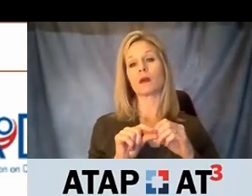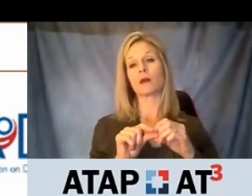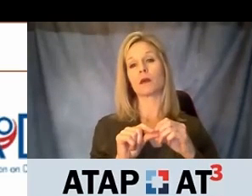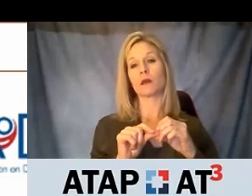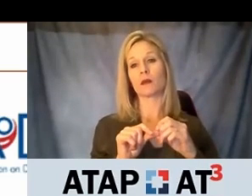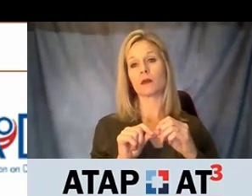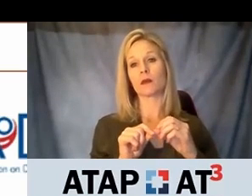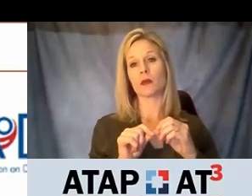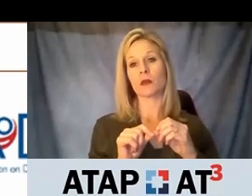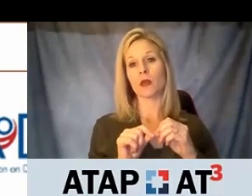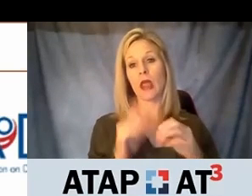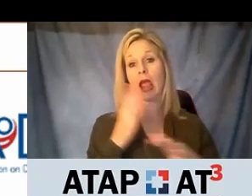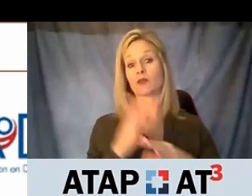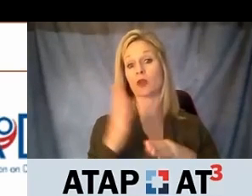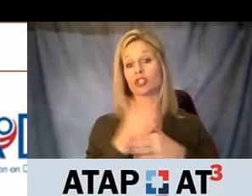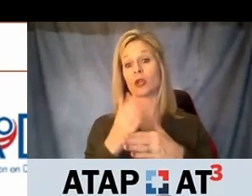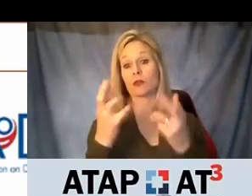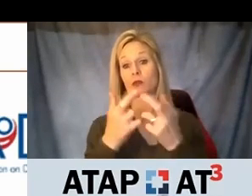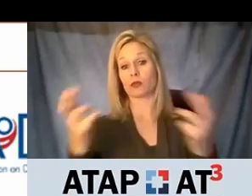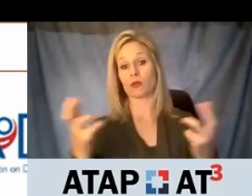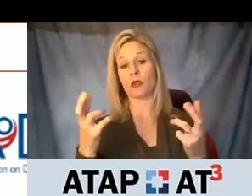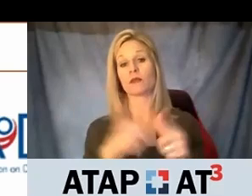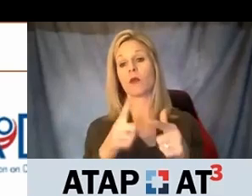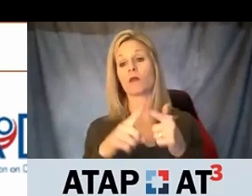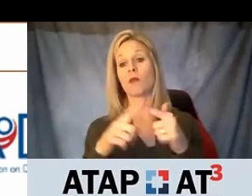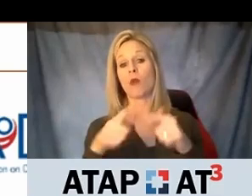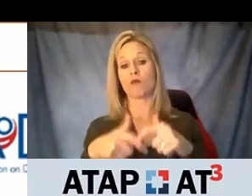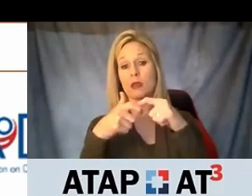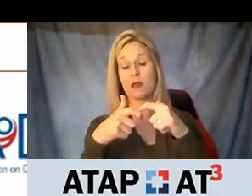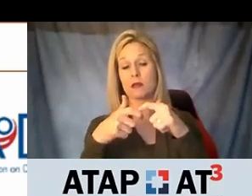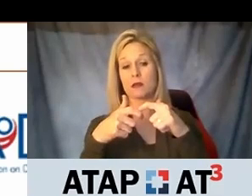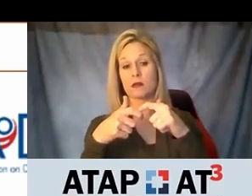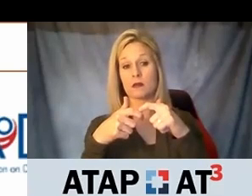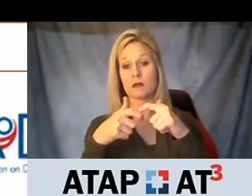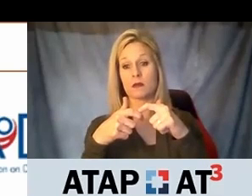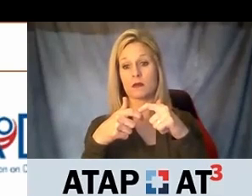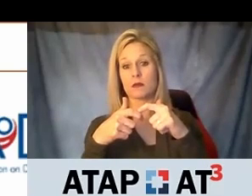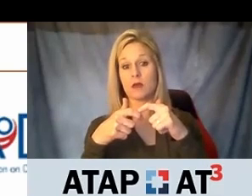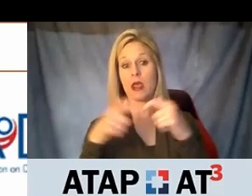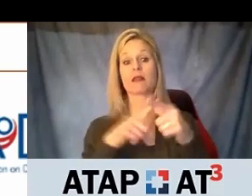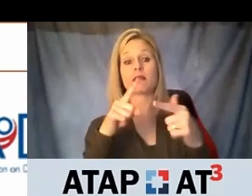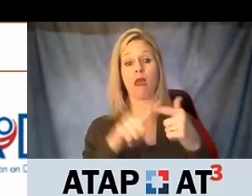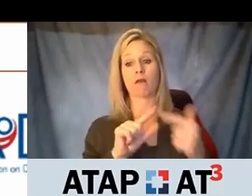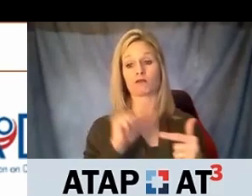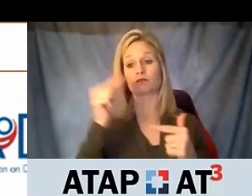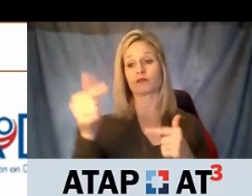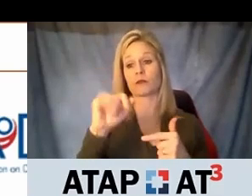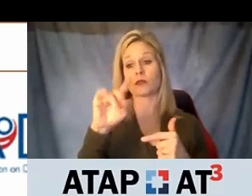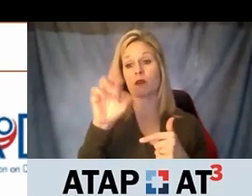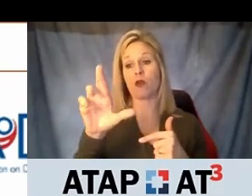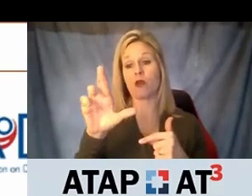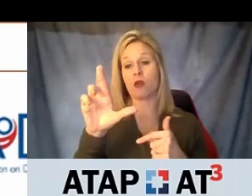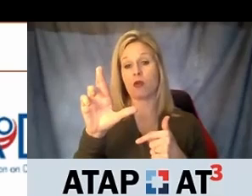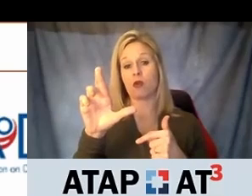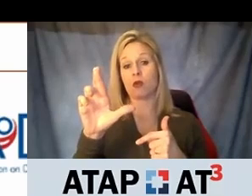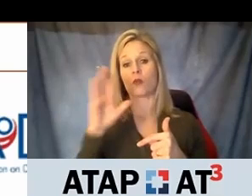those resources, we're going to take a little break, and then Jennifer's going to join in, and she's going